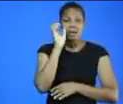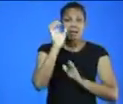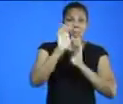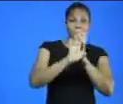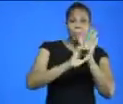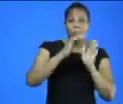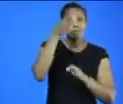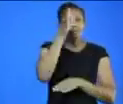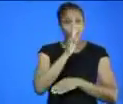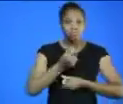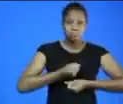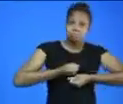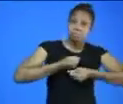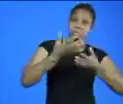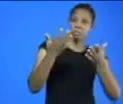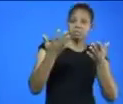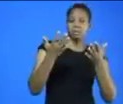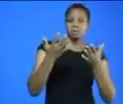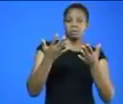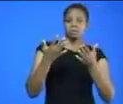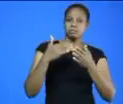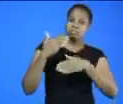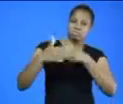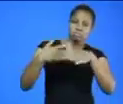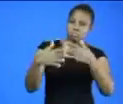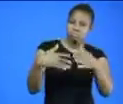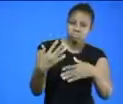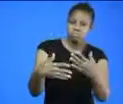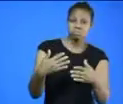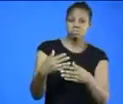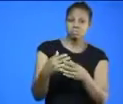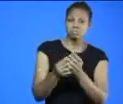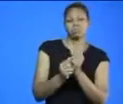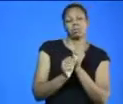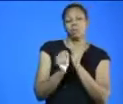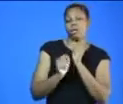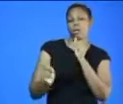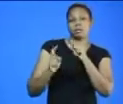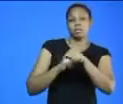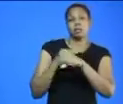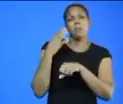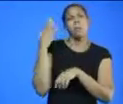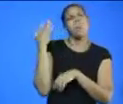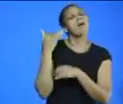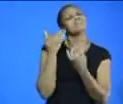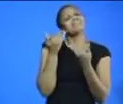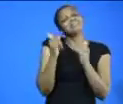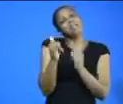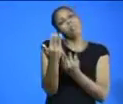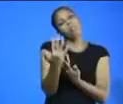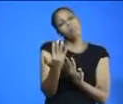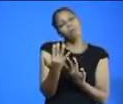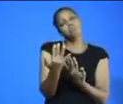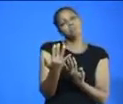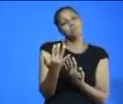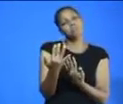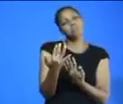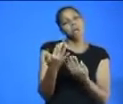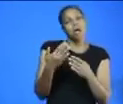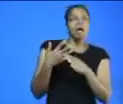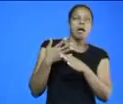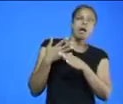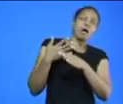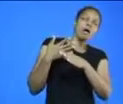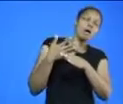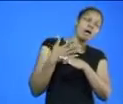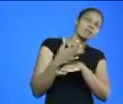God declared. After all this while, why are you halting? After all this